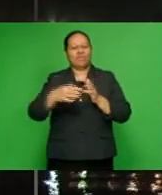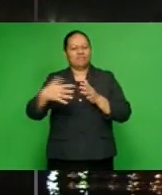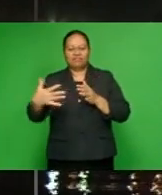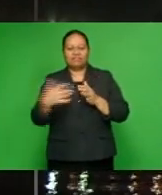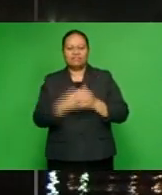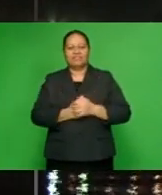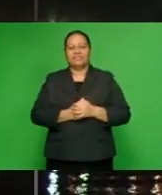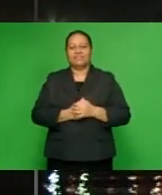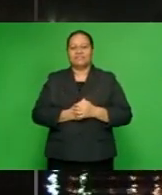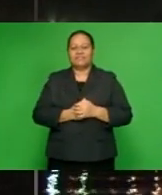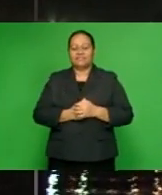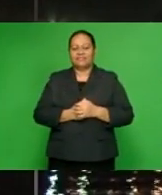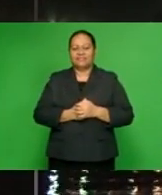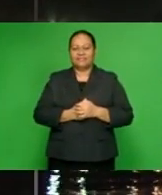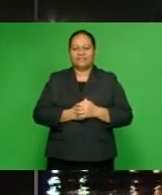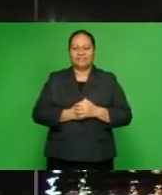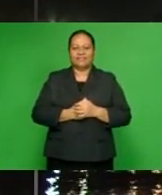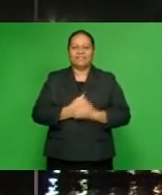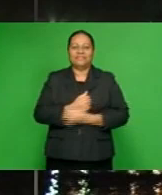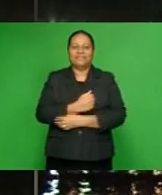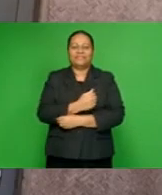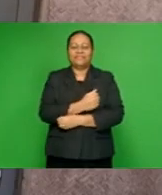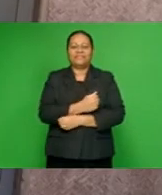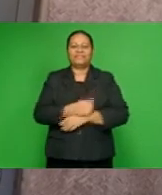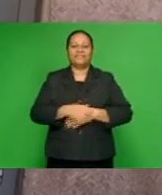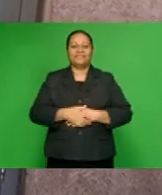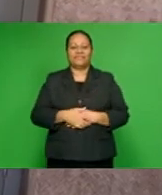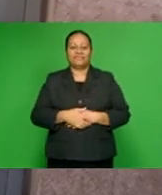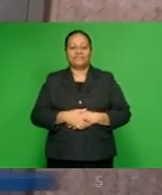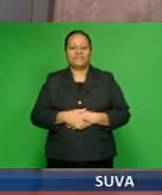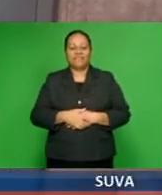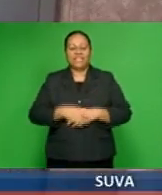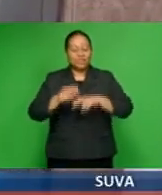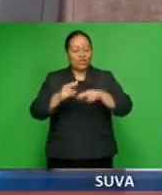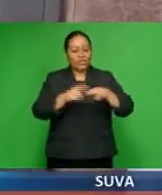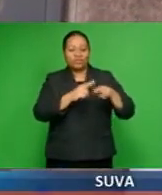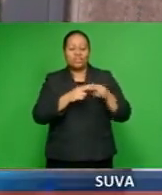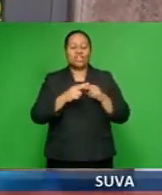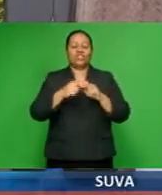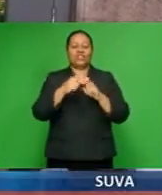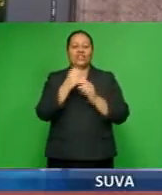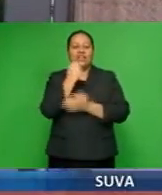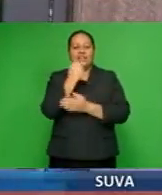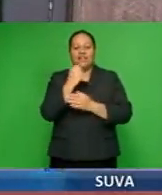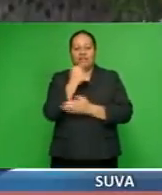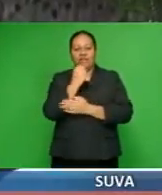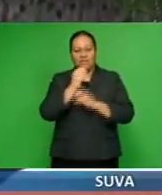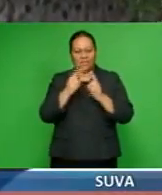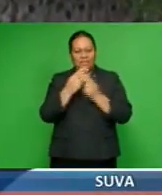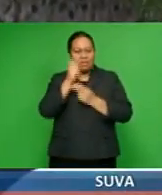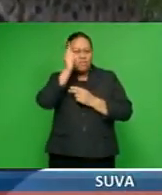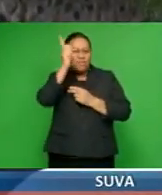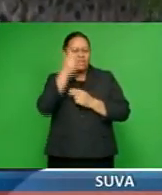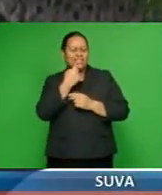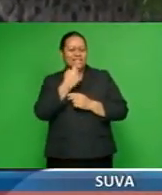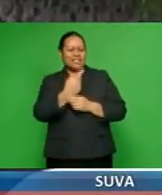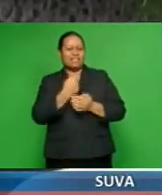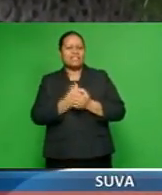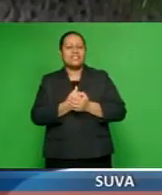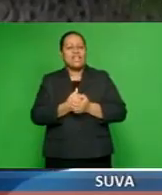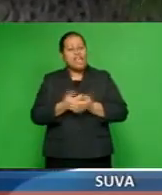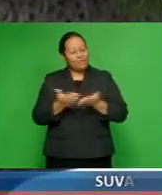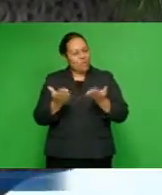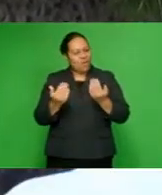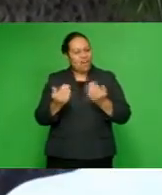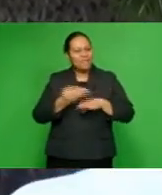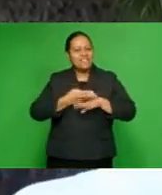Tale Matairukula reports. Fiji Rugby Union Chief Executive John O'Connor says they have welcomed